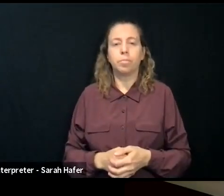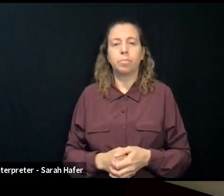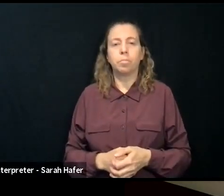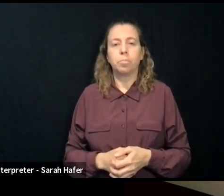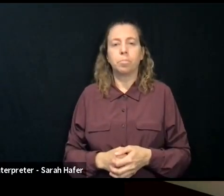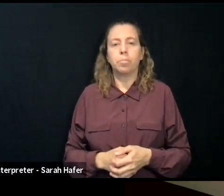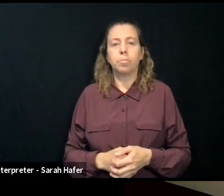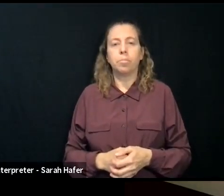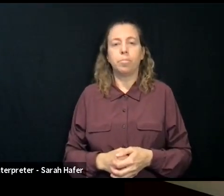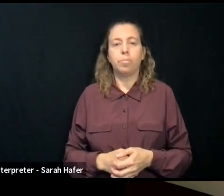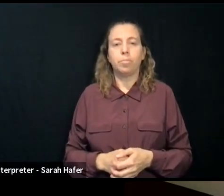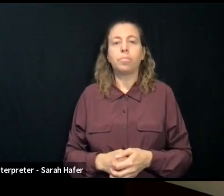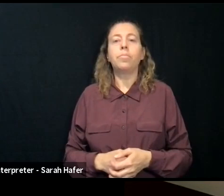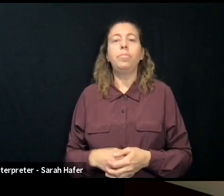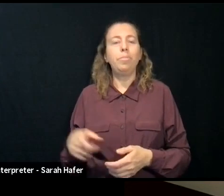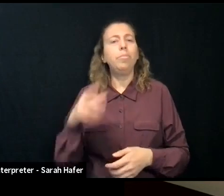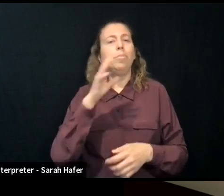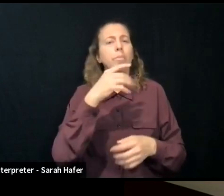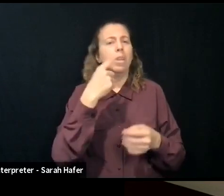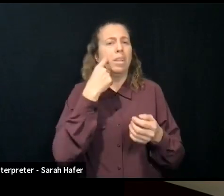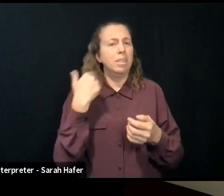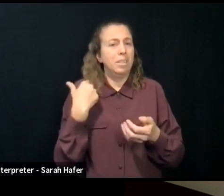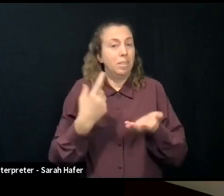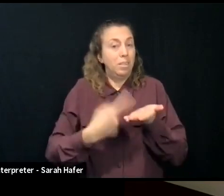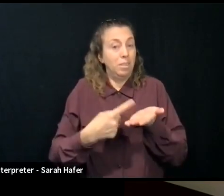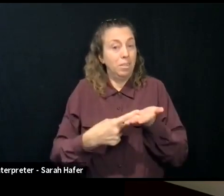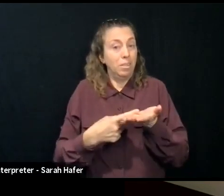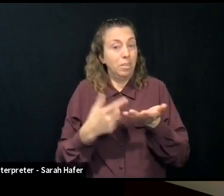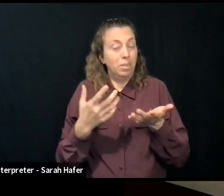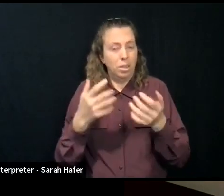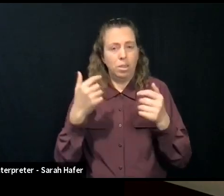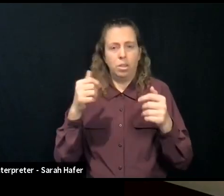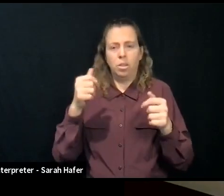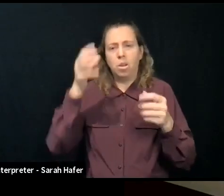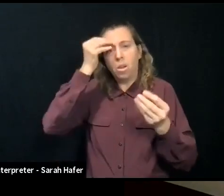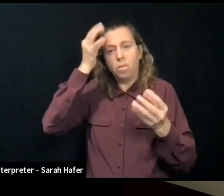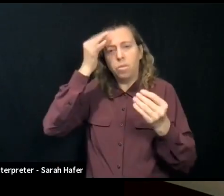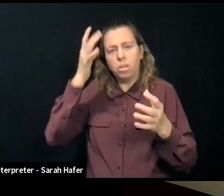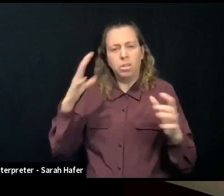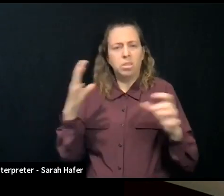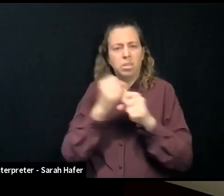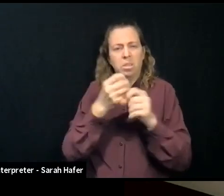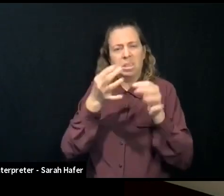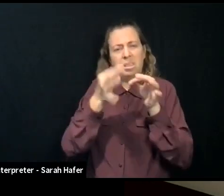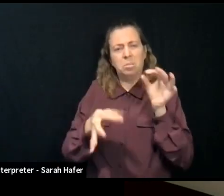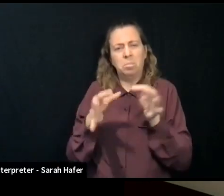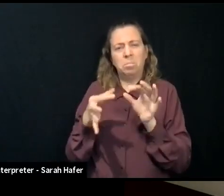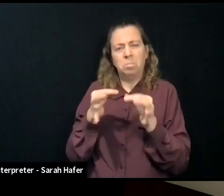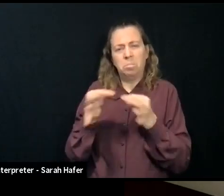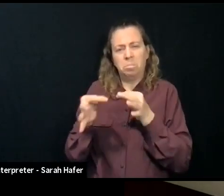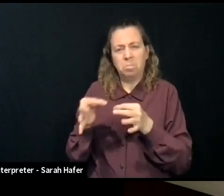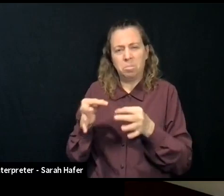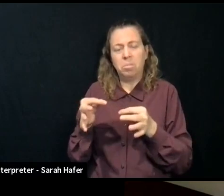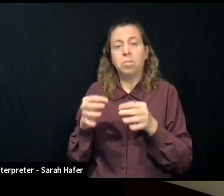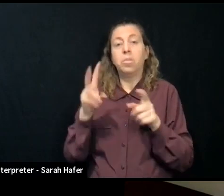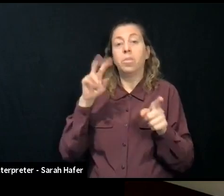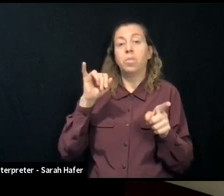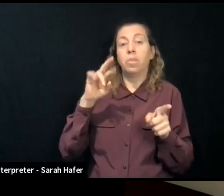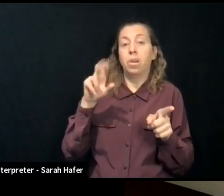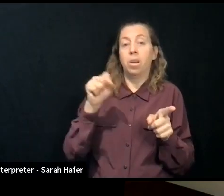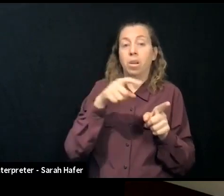to distill it down to a simple principle, they're viruses for which we either have proof, which would make it a virus